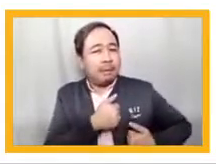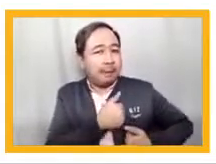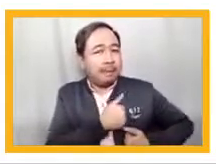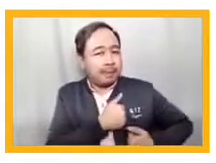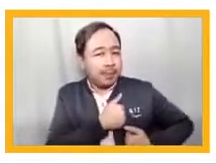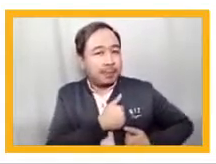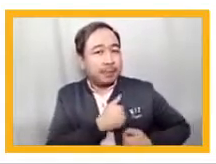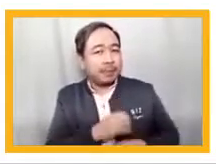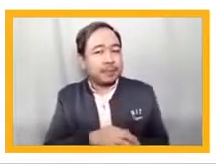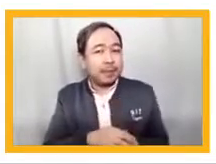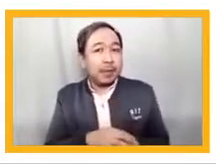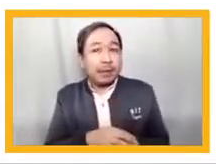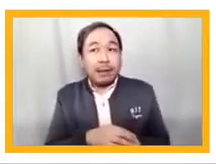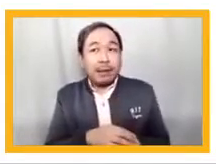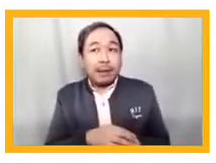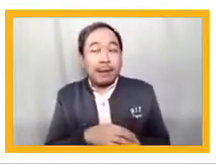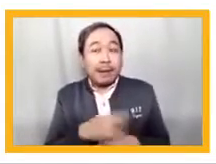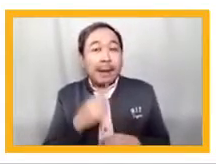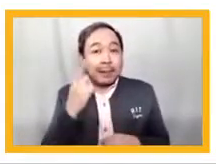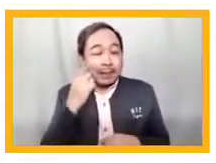I think we contribute